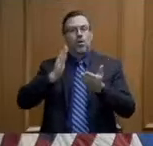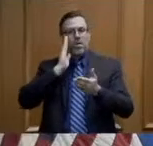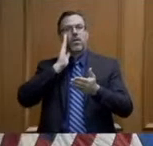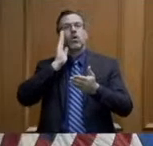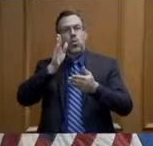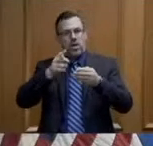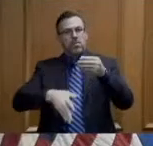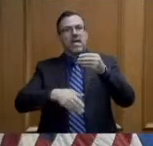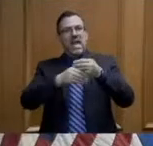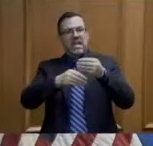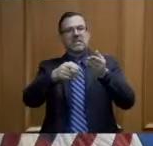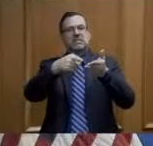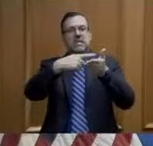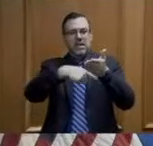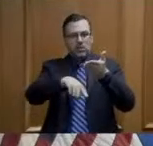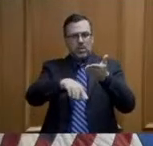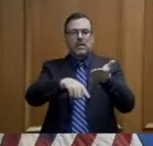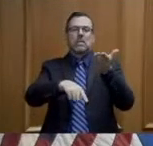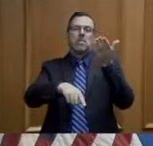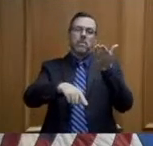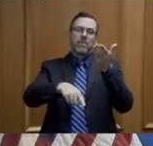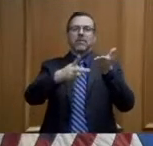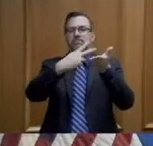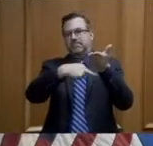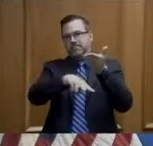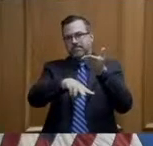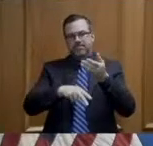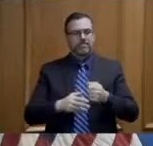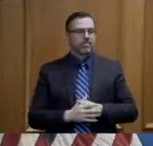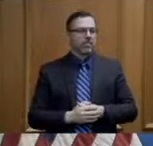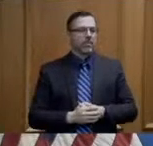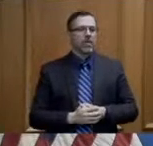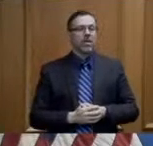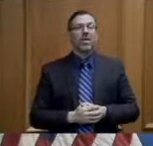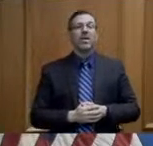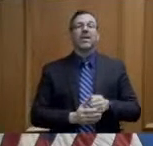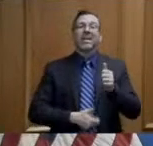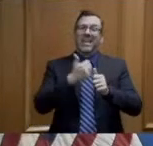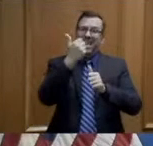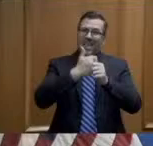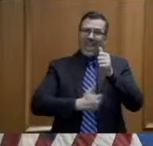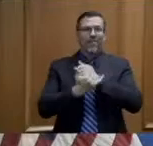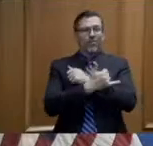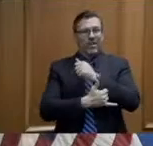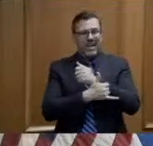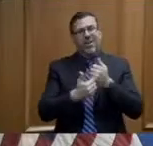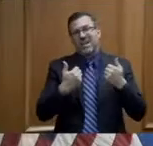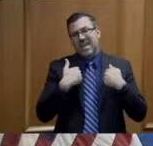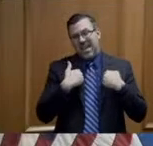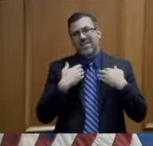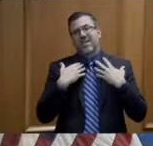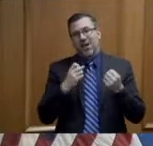following week. In addition to those special sites, every county has a health department that has